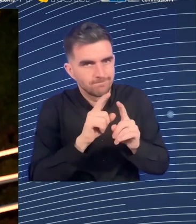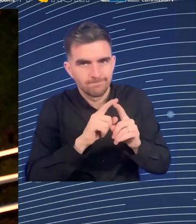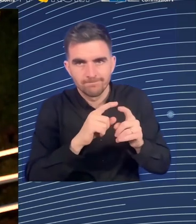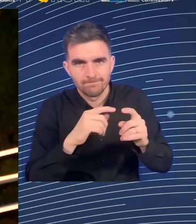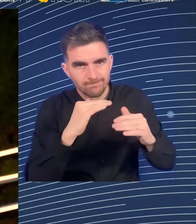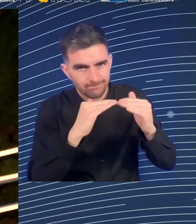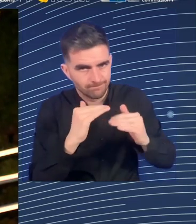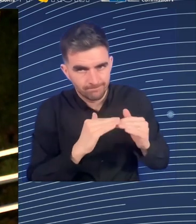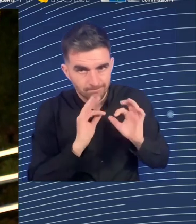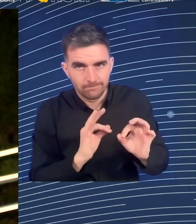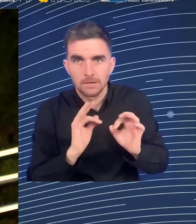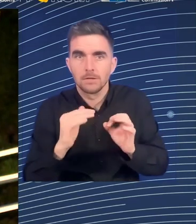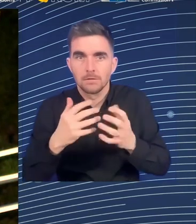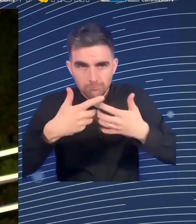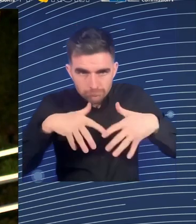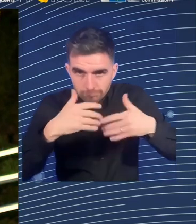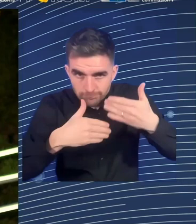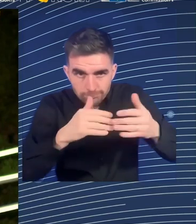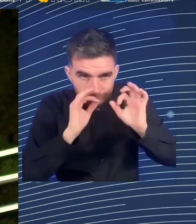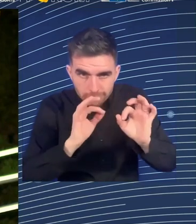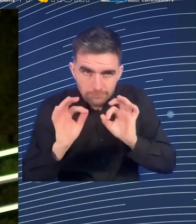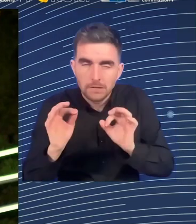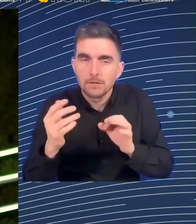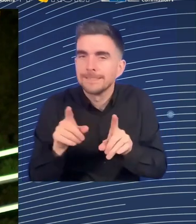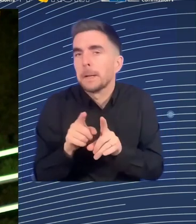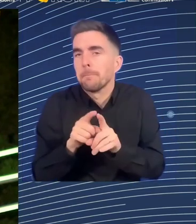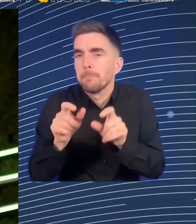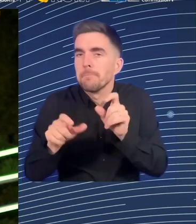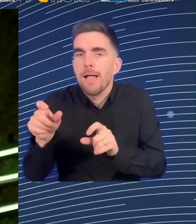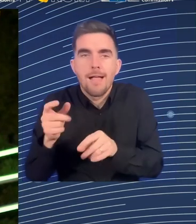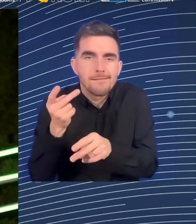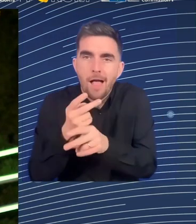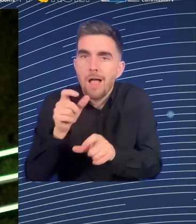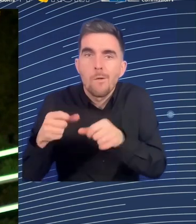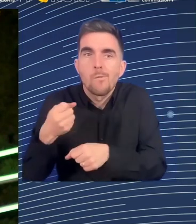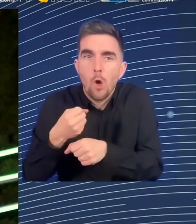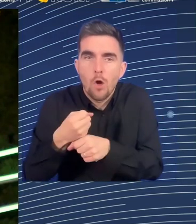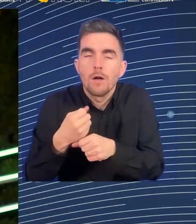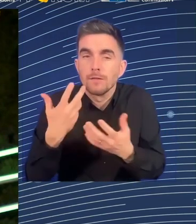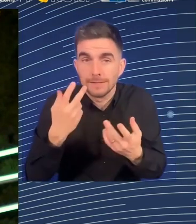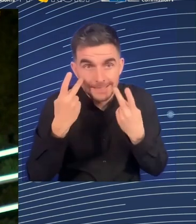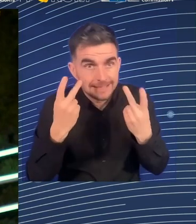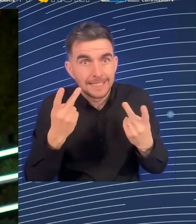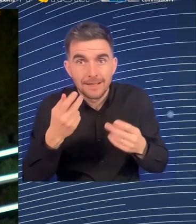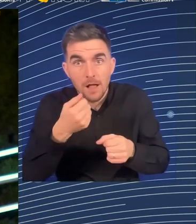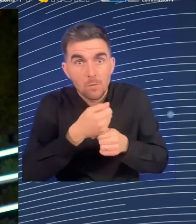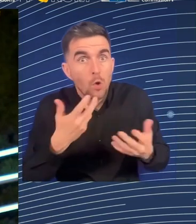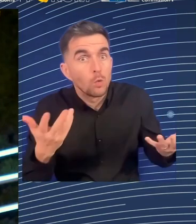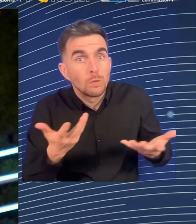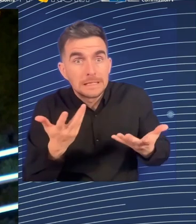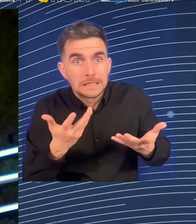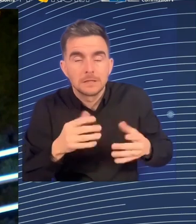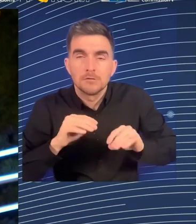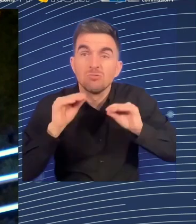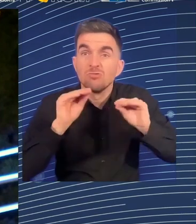the main point would be, you know, check the replacement needs and the replacement rates, because you